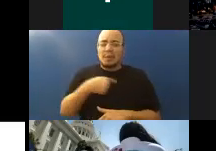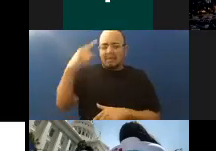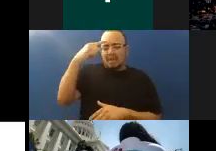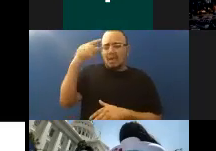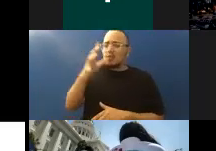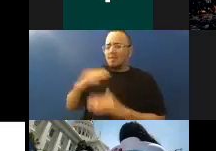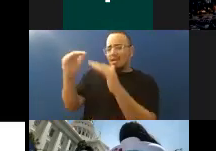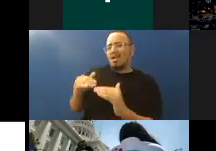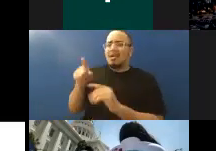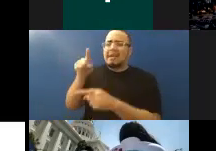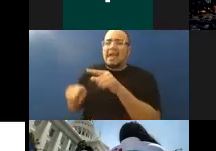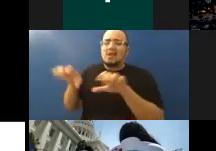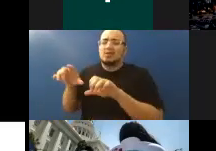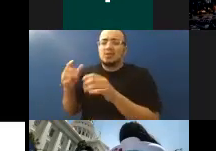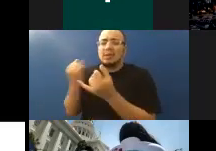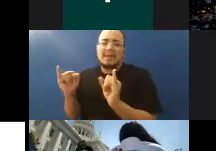themselves.